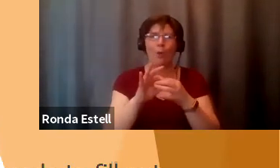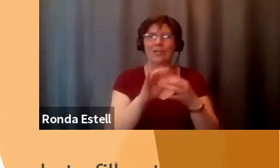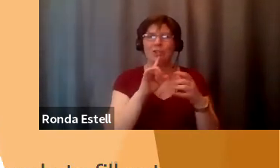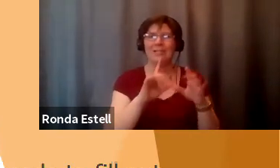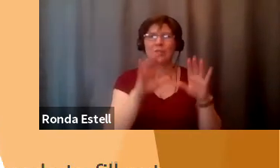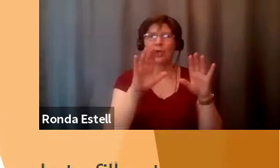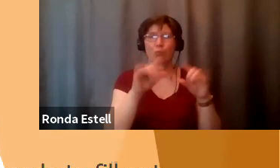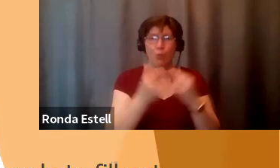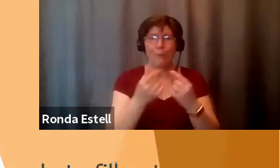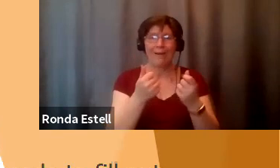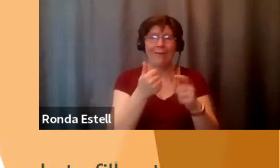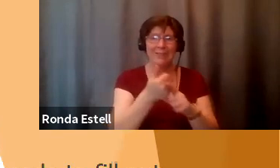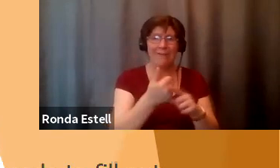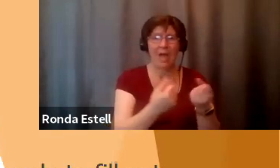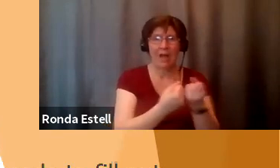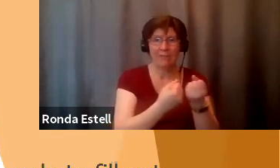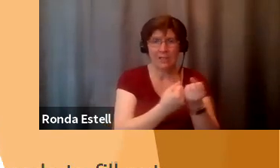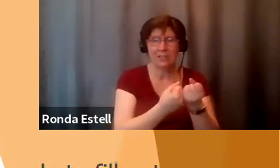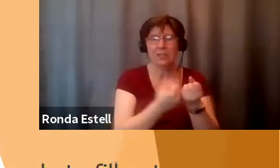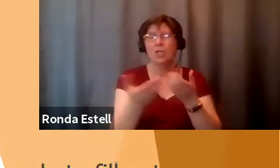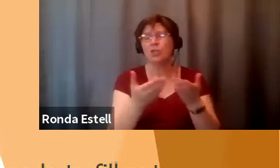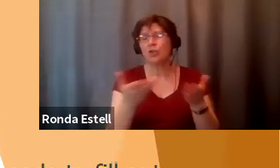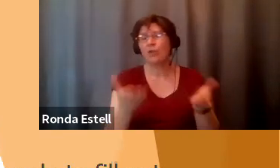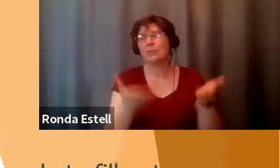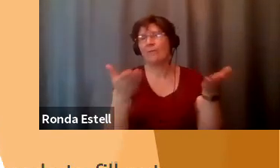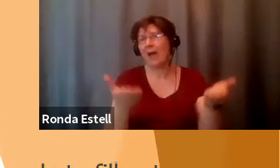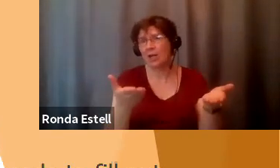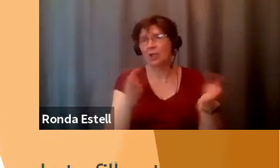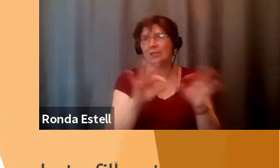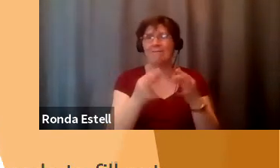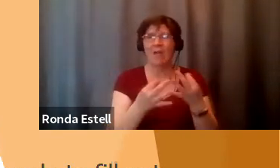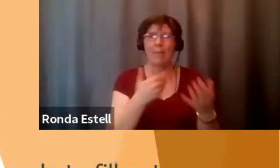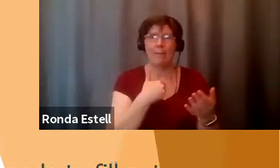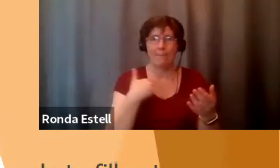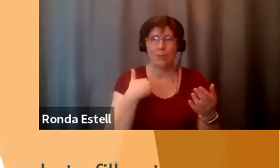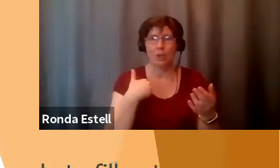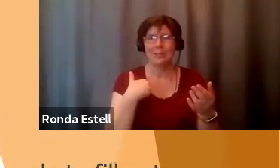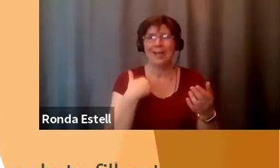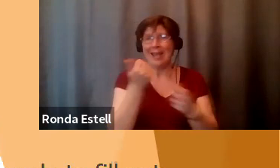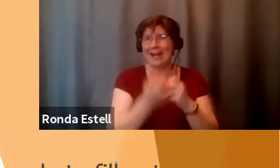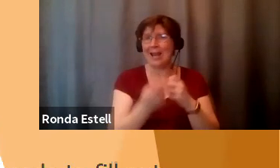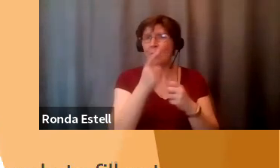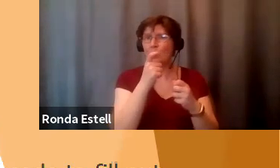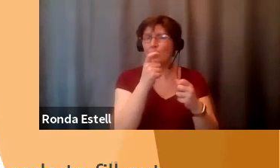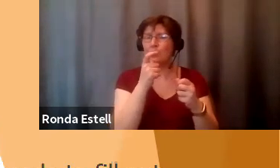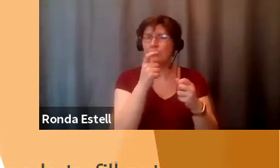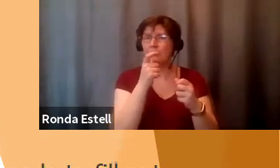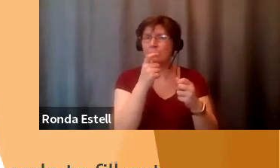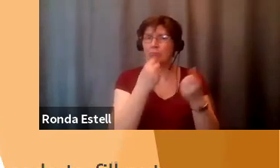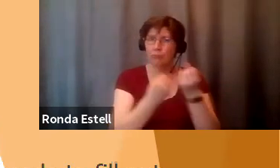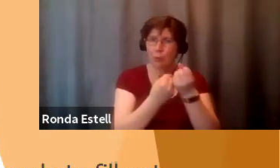of self-advocates, service providers, family members, and anybody who is an ally that